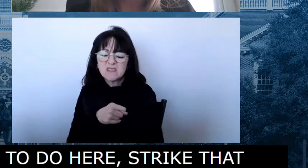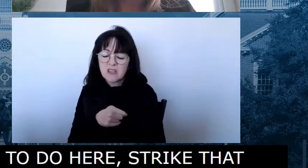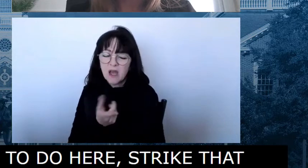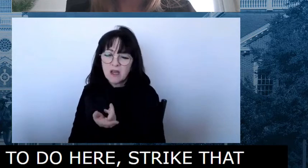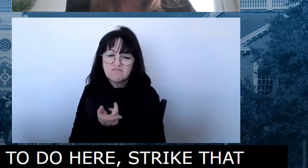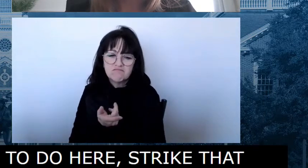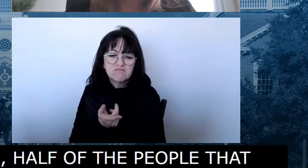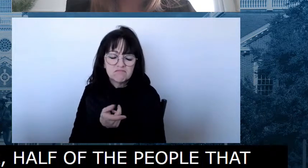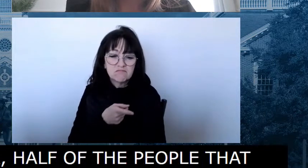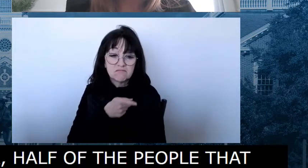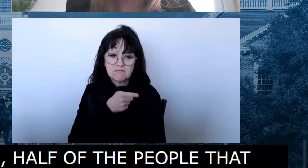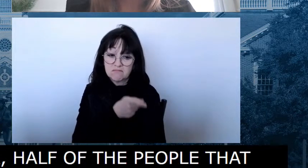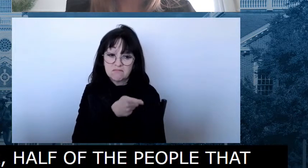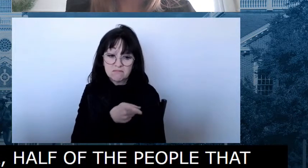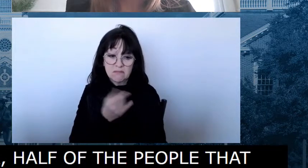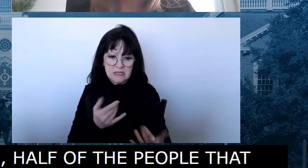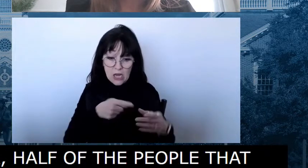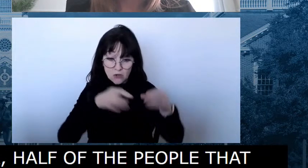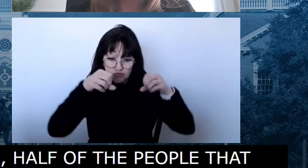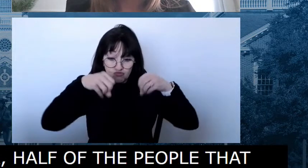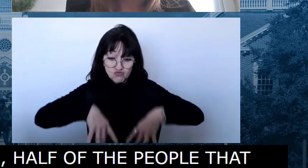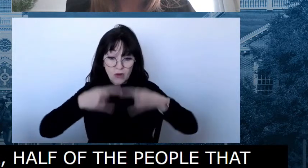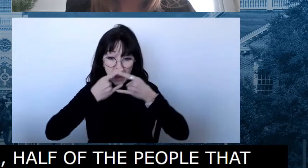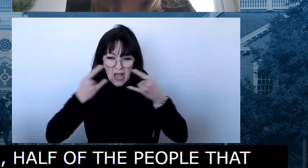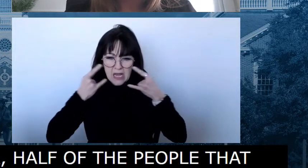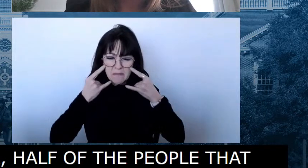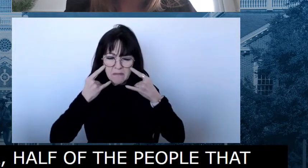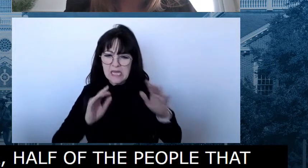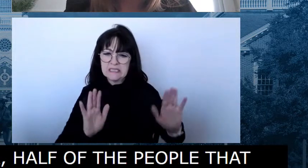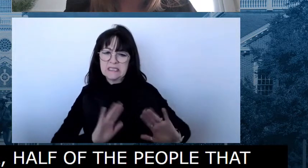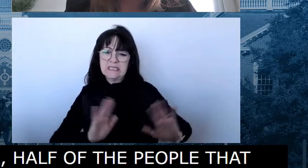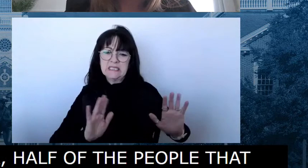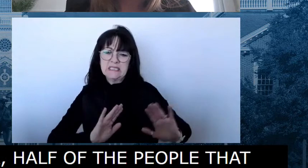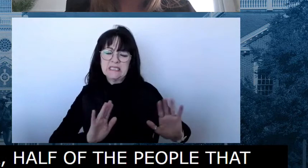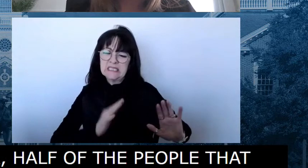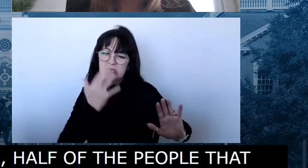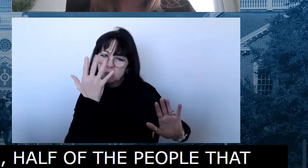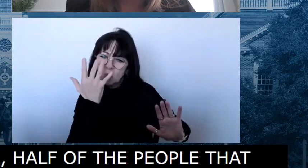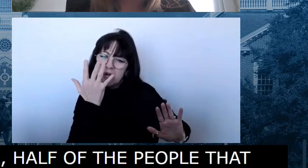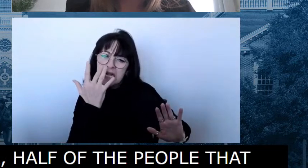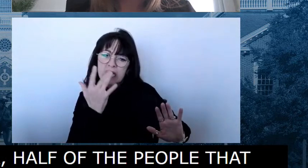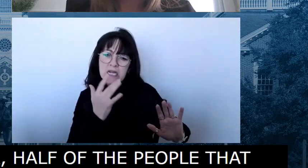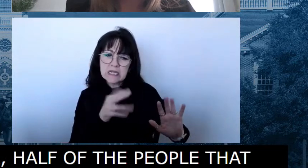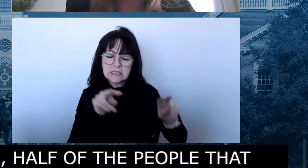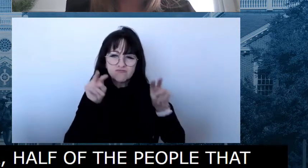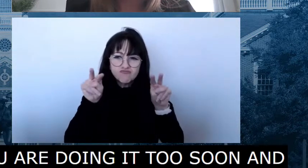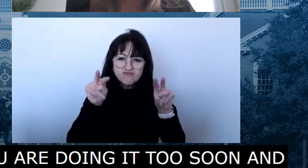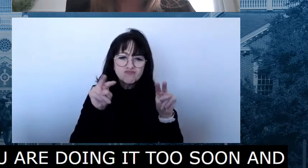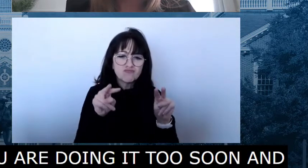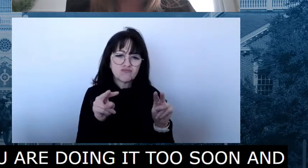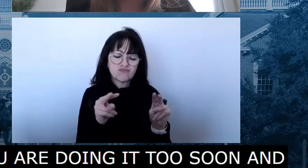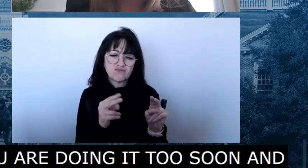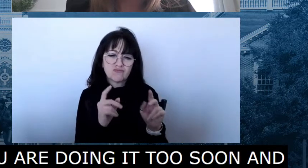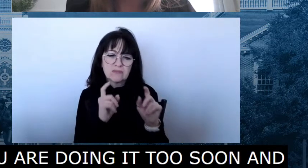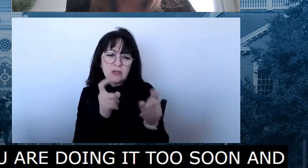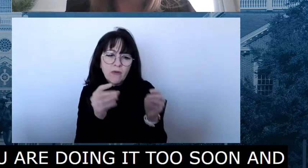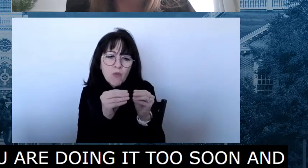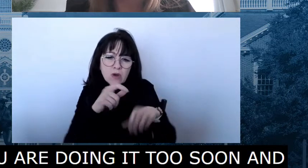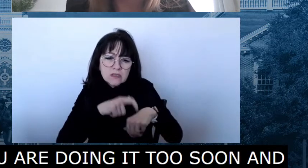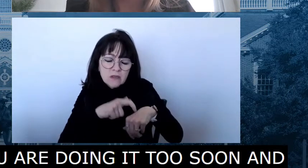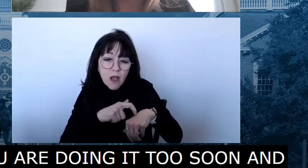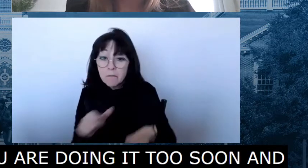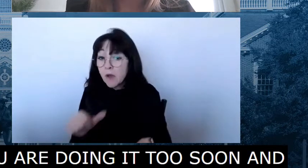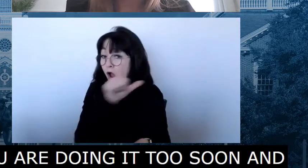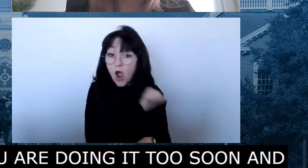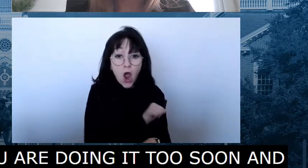soon enough. We know that there are competing interests to be balanced, not political interests, but interests with